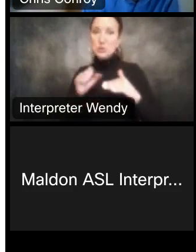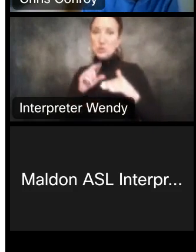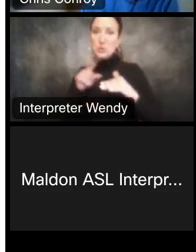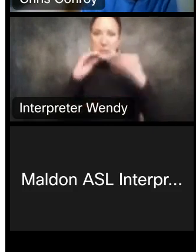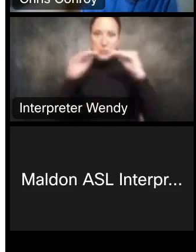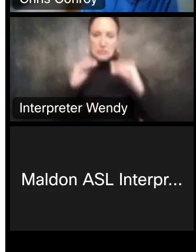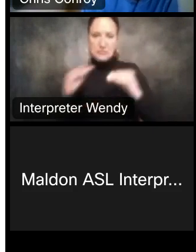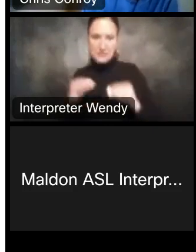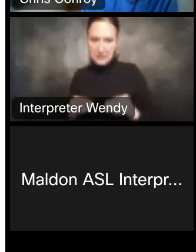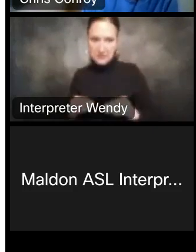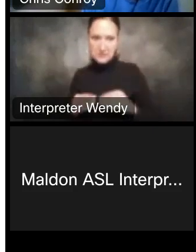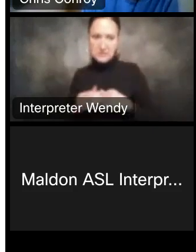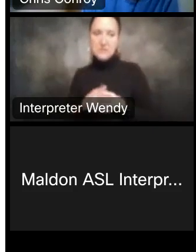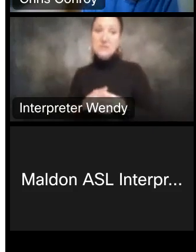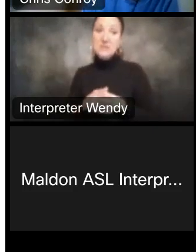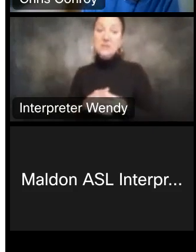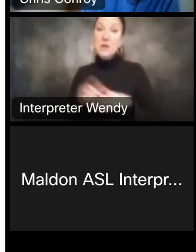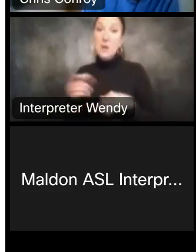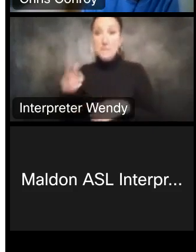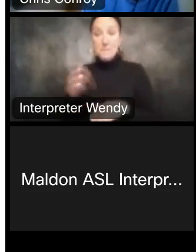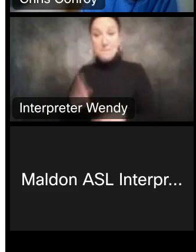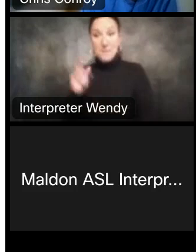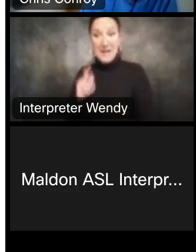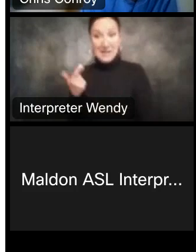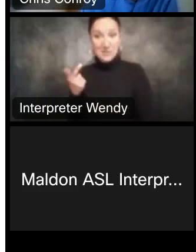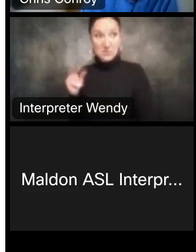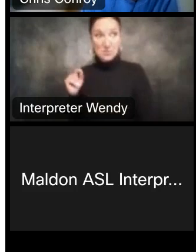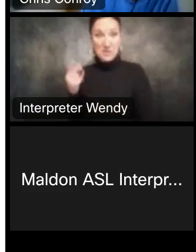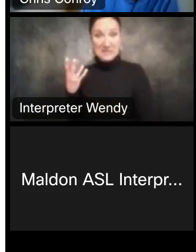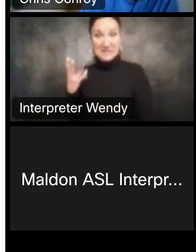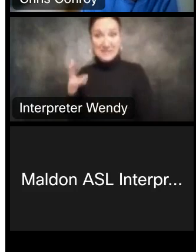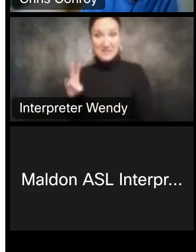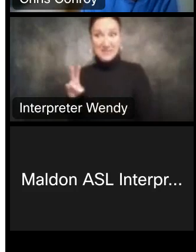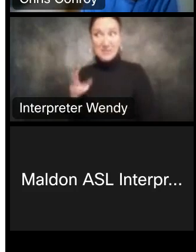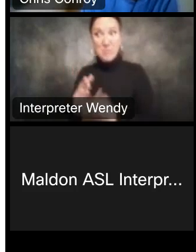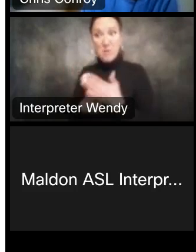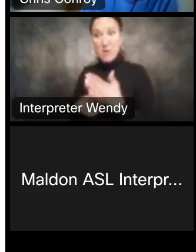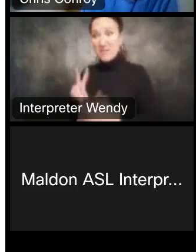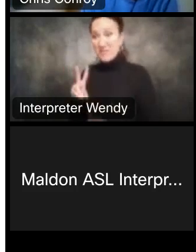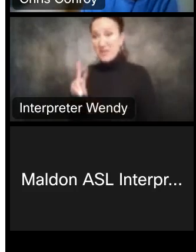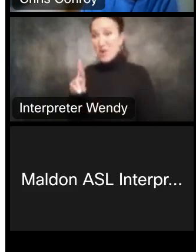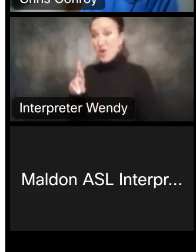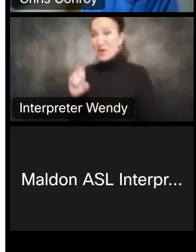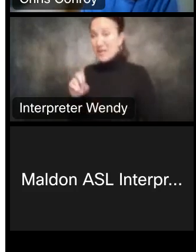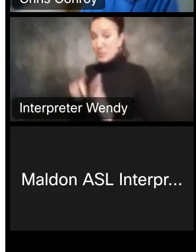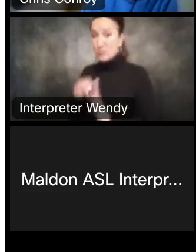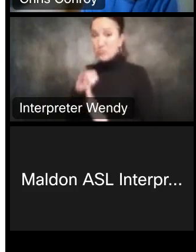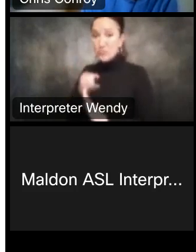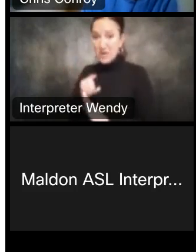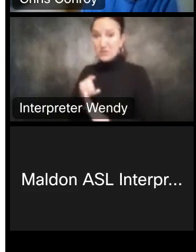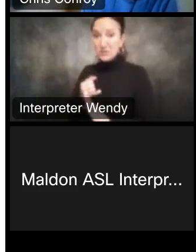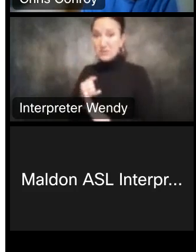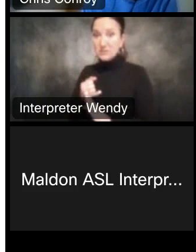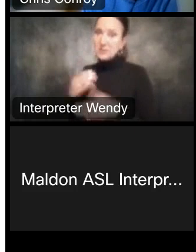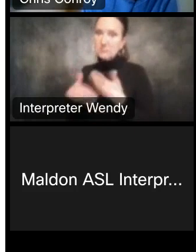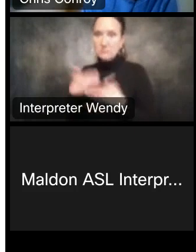wall. That was intended originally to be implemented through part of the VRE project that is still